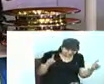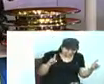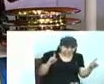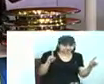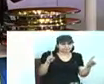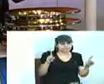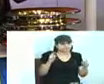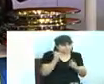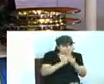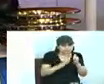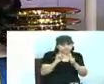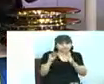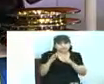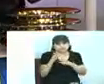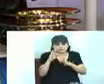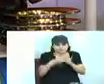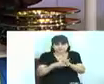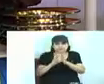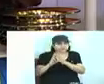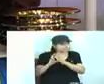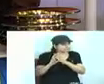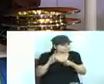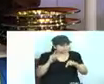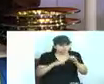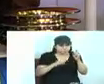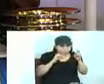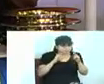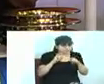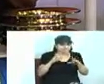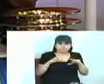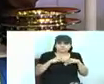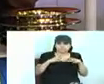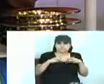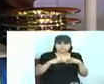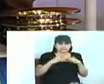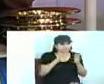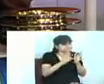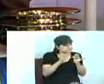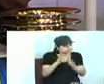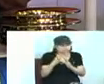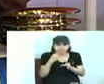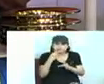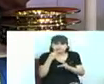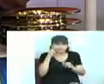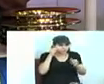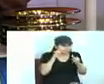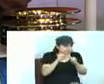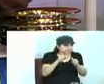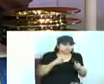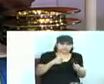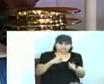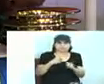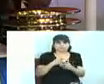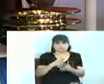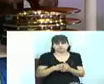every job review you've been on, they cannot take you, Jesus said, remember me."